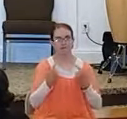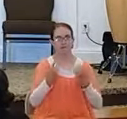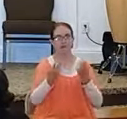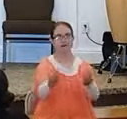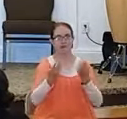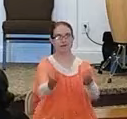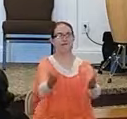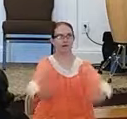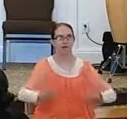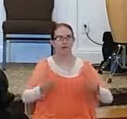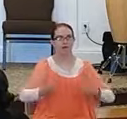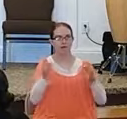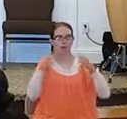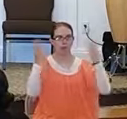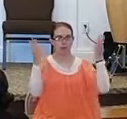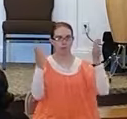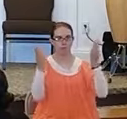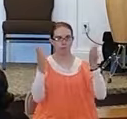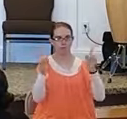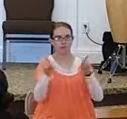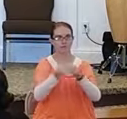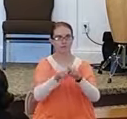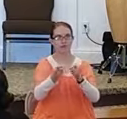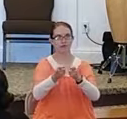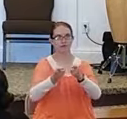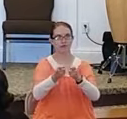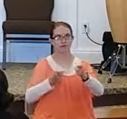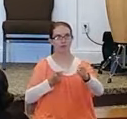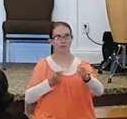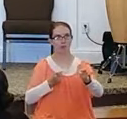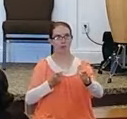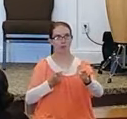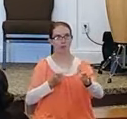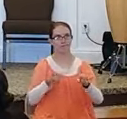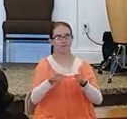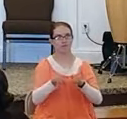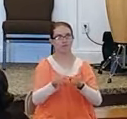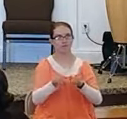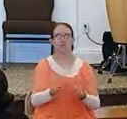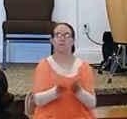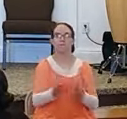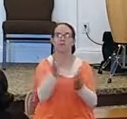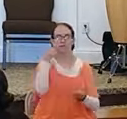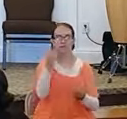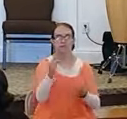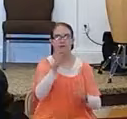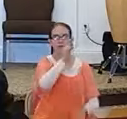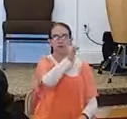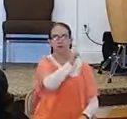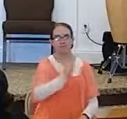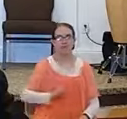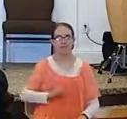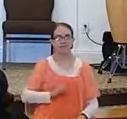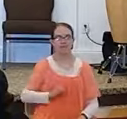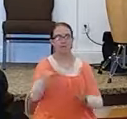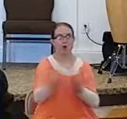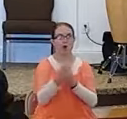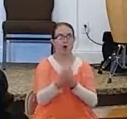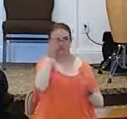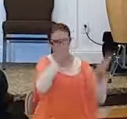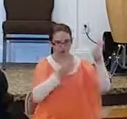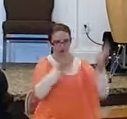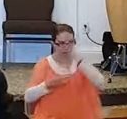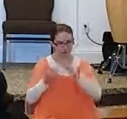life. Hallelujah. He's still in control. The Bible said he's the master of every